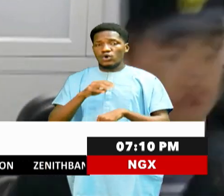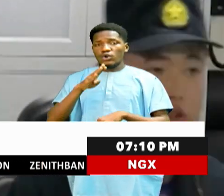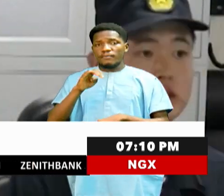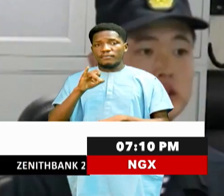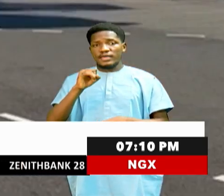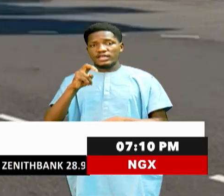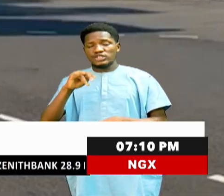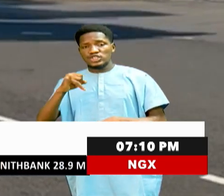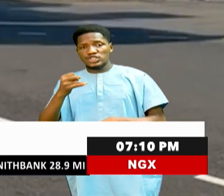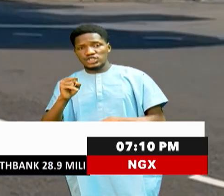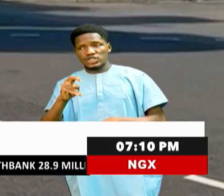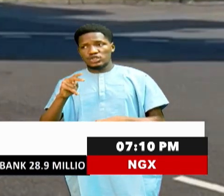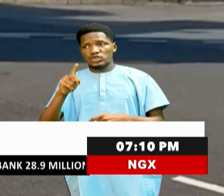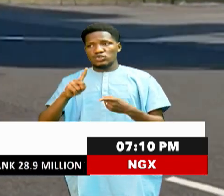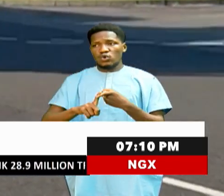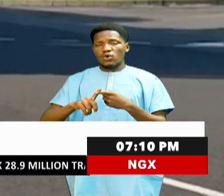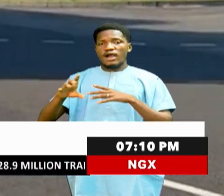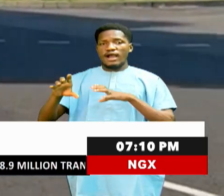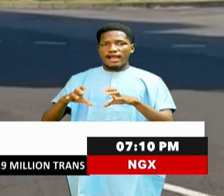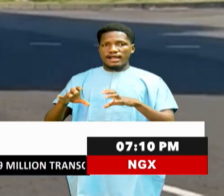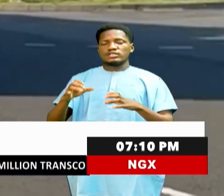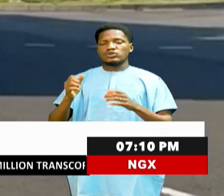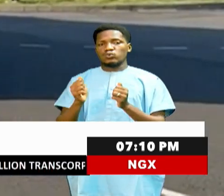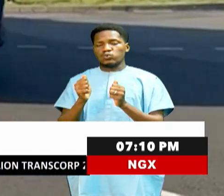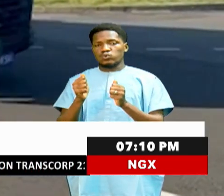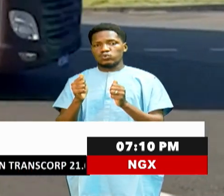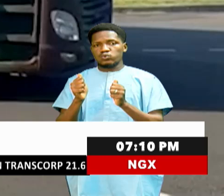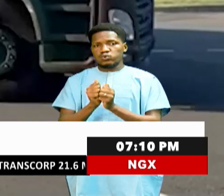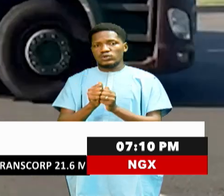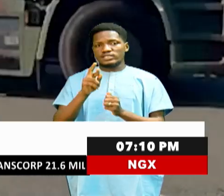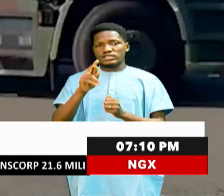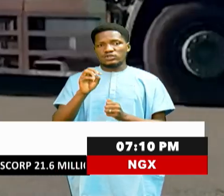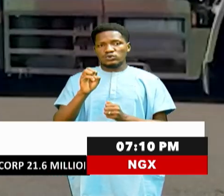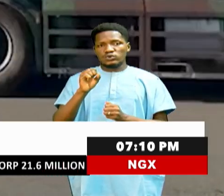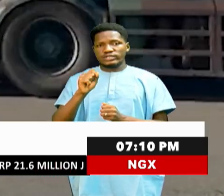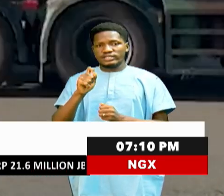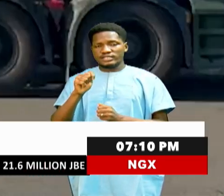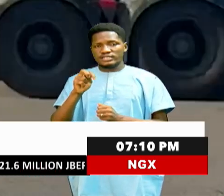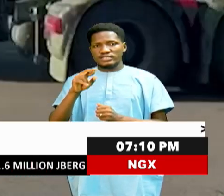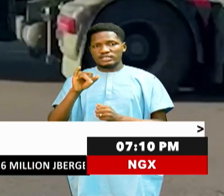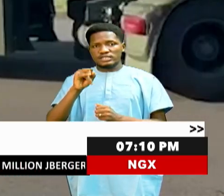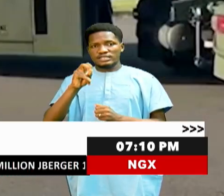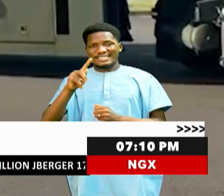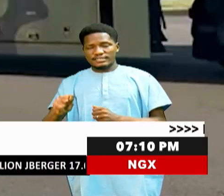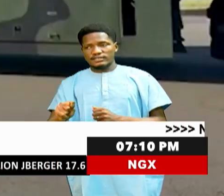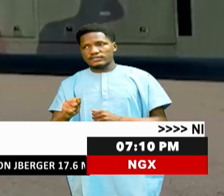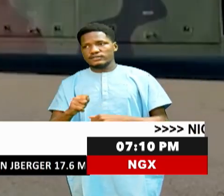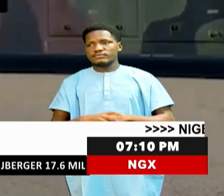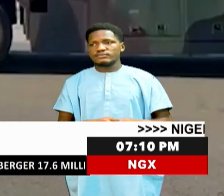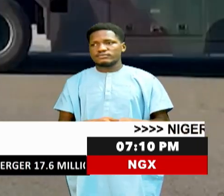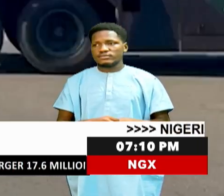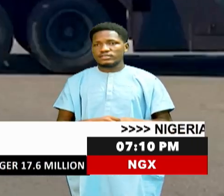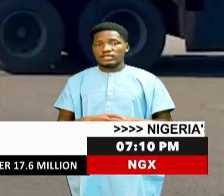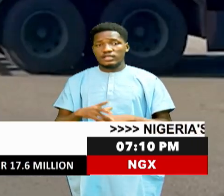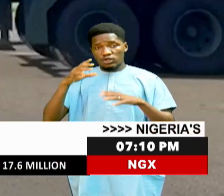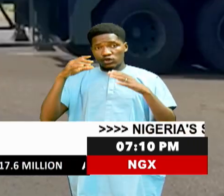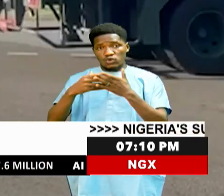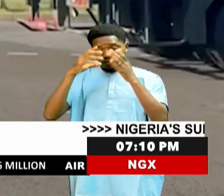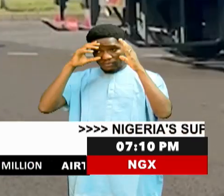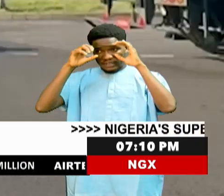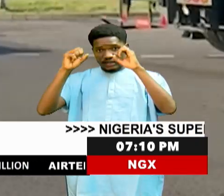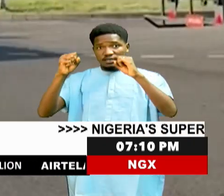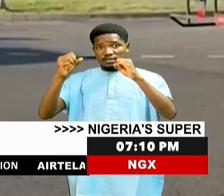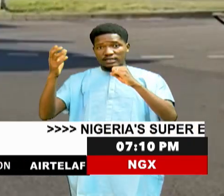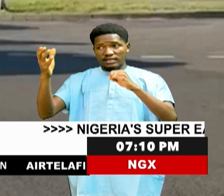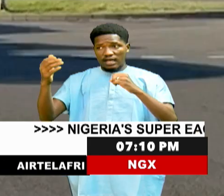restraint. President Lai Ching-te, who took over office in May, has been more outspoken than his predecessor in defending